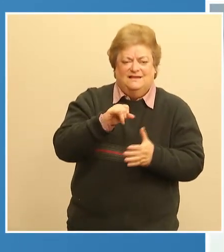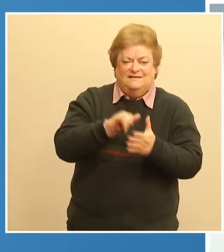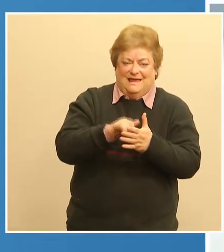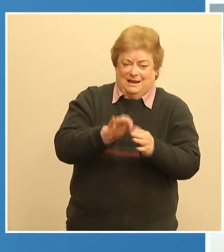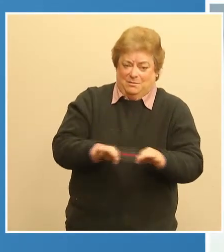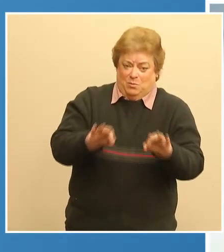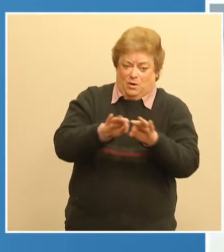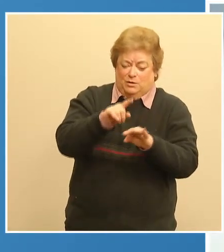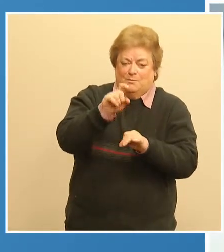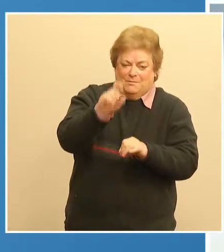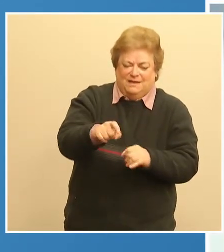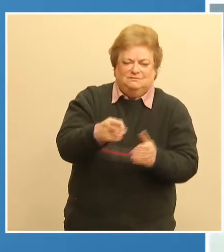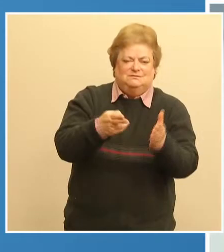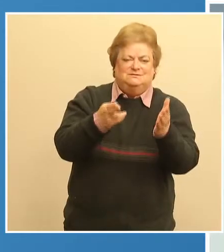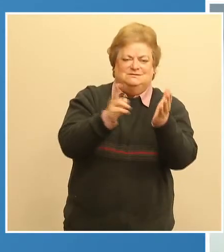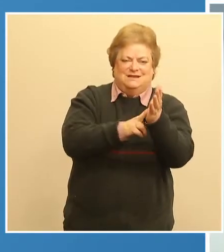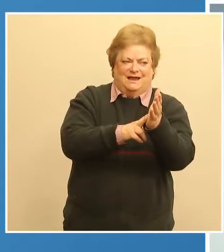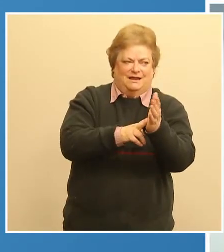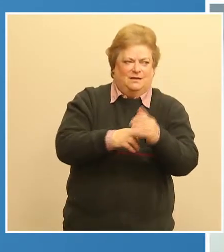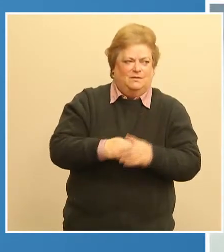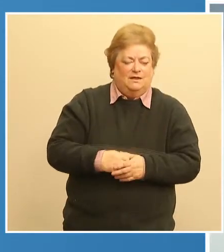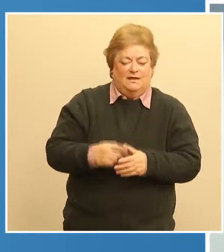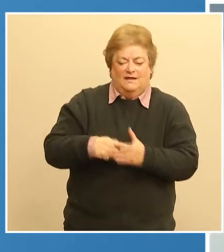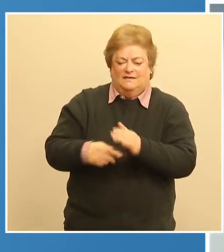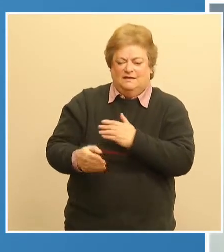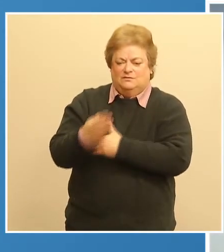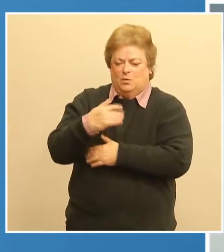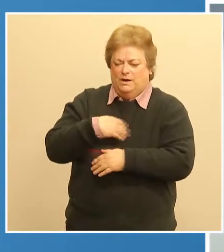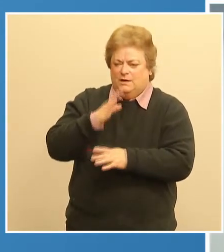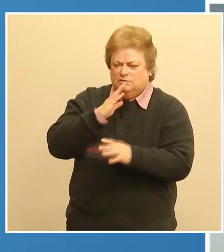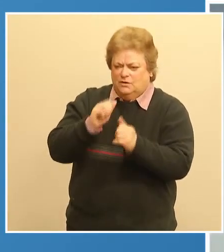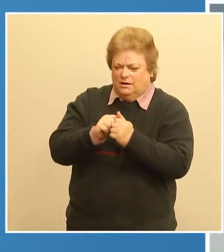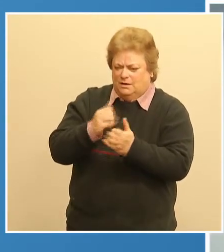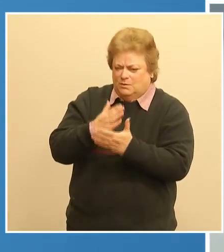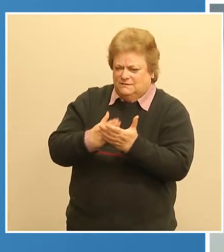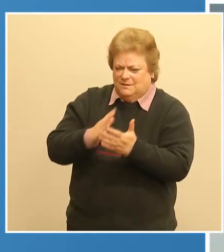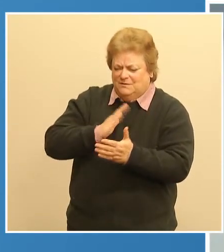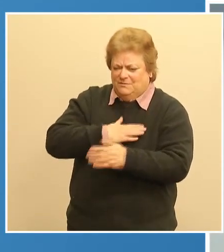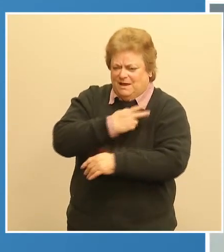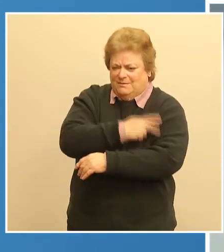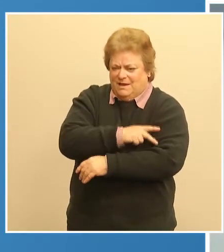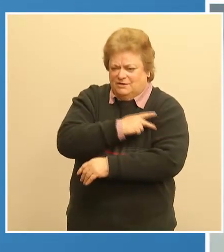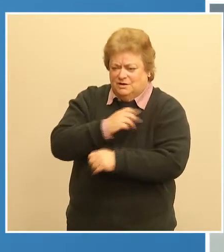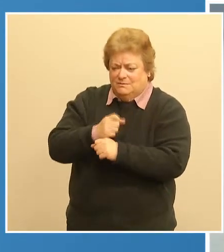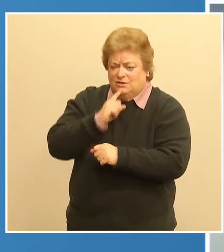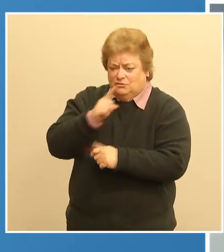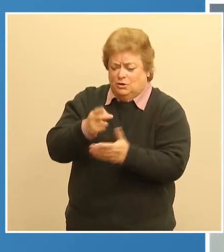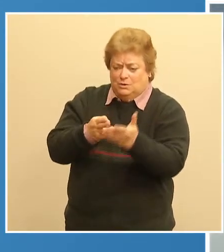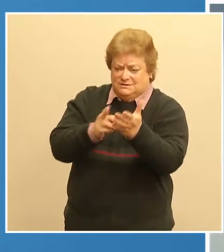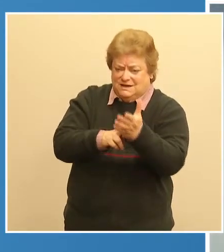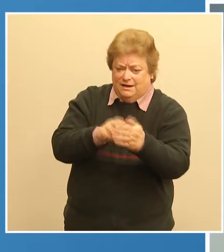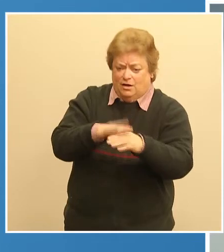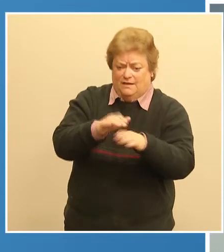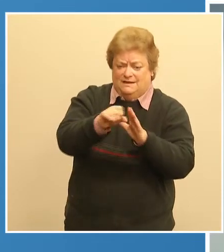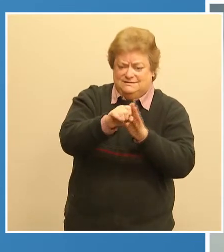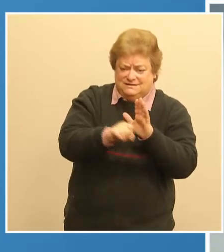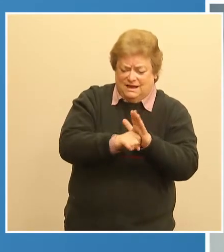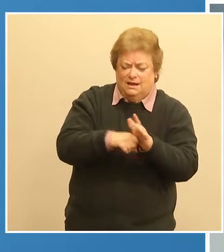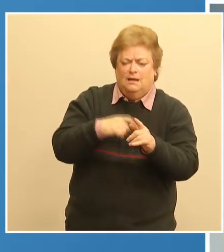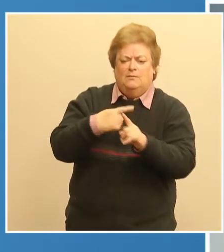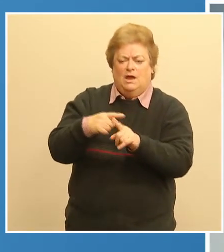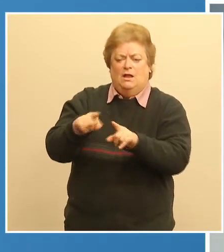up. Just this morning, I was talking to more patients about making sure that they're signing up not only on the state registry, but also